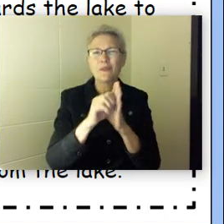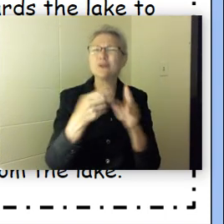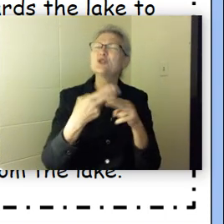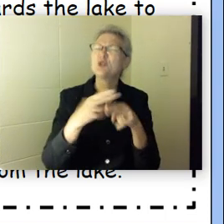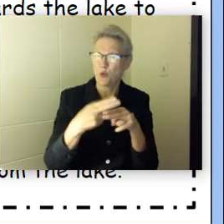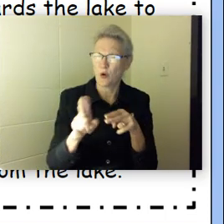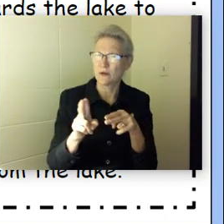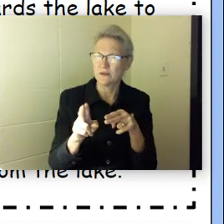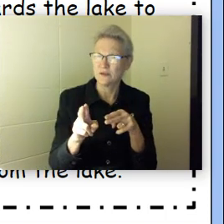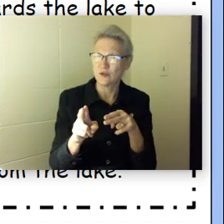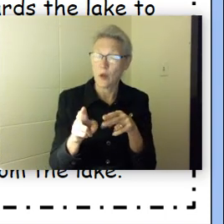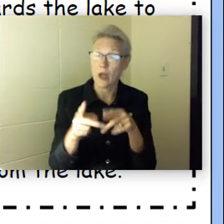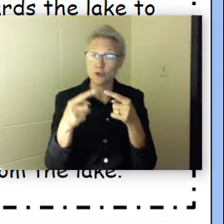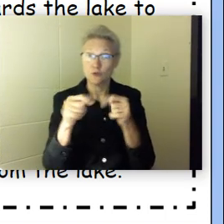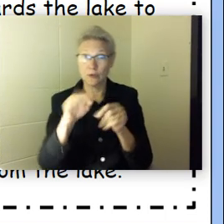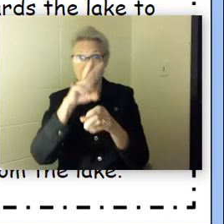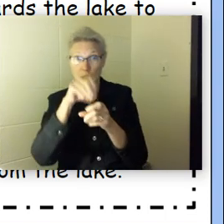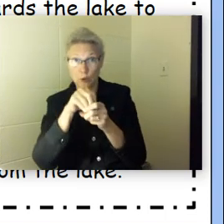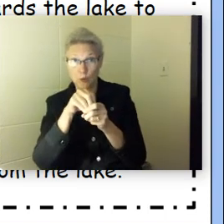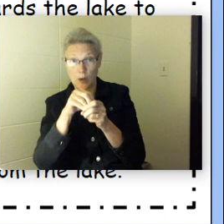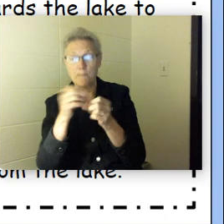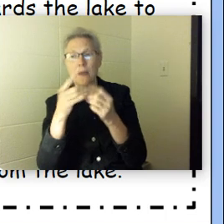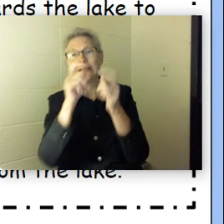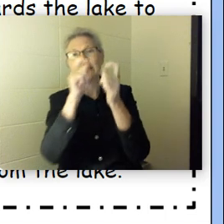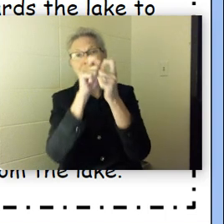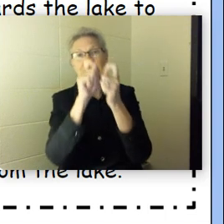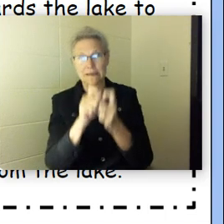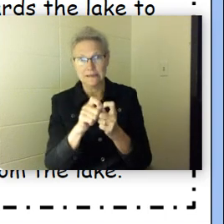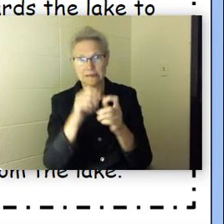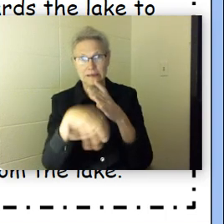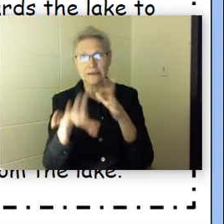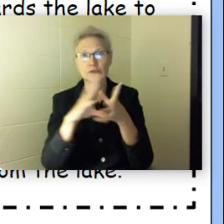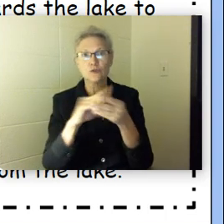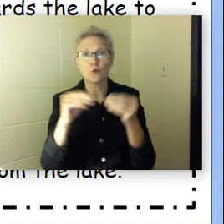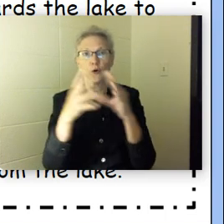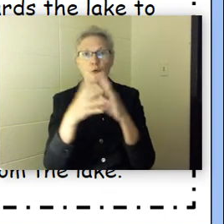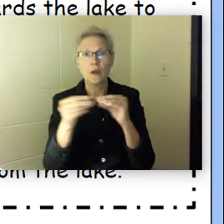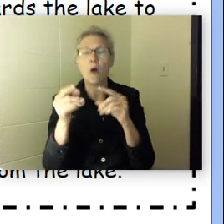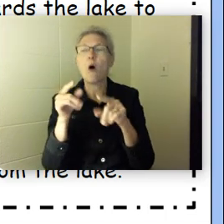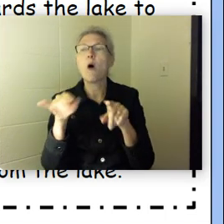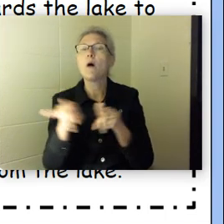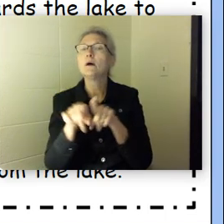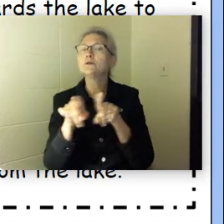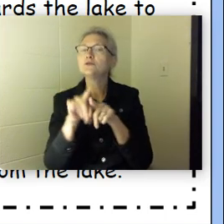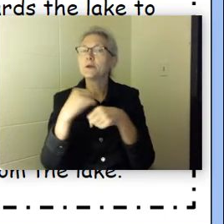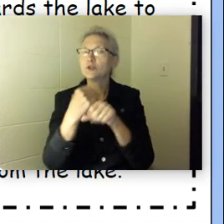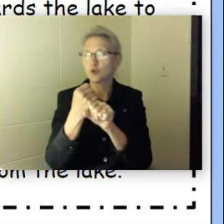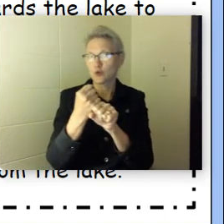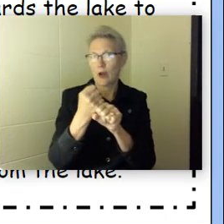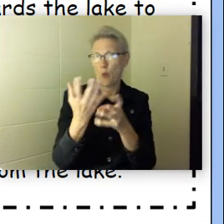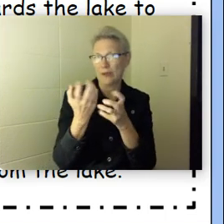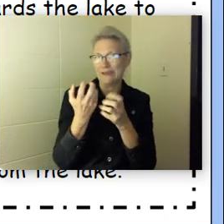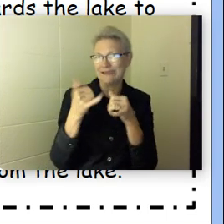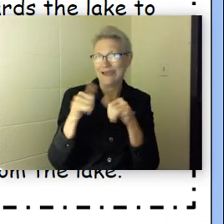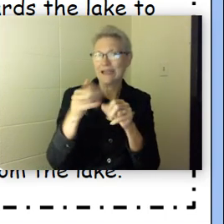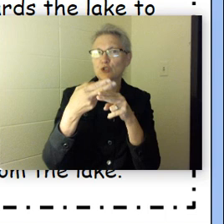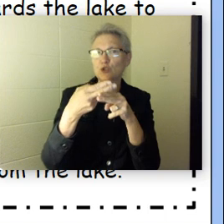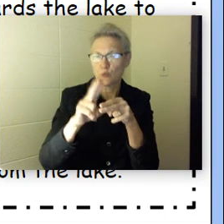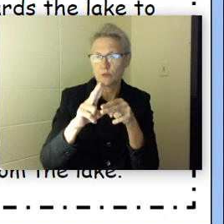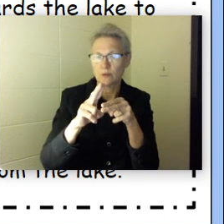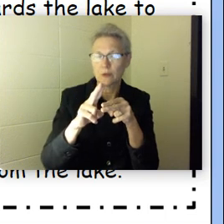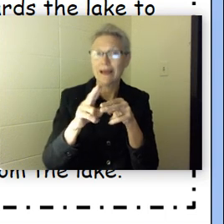So although I tried to include many details within my text, I also made sure that I kept it fairly short. So